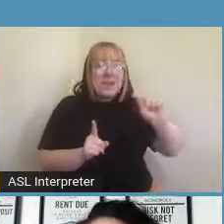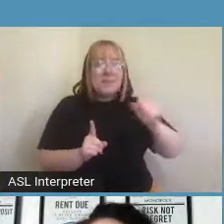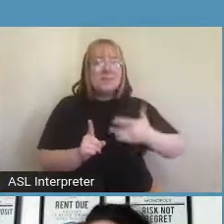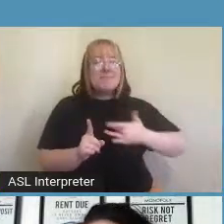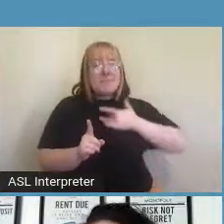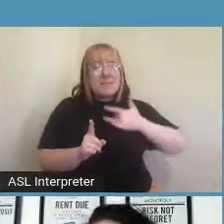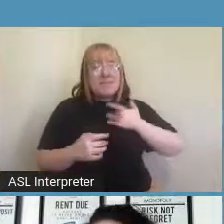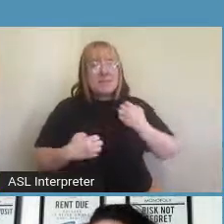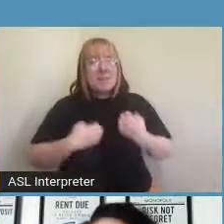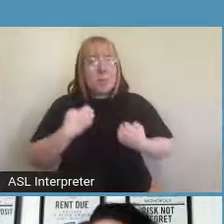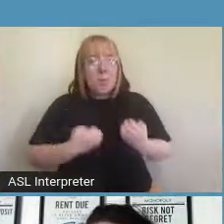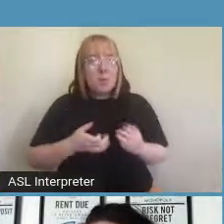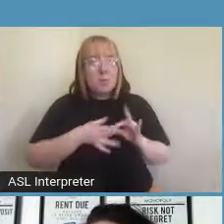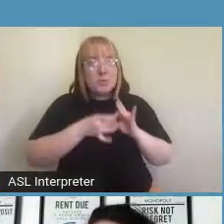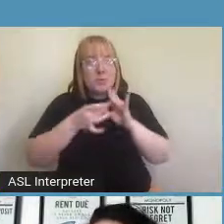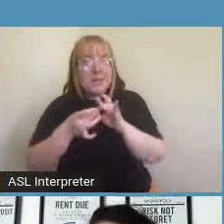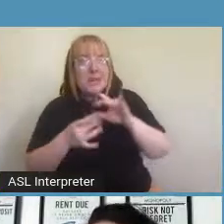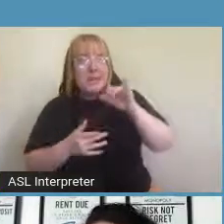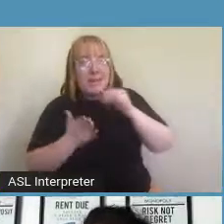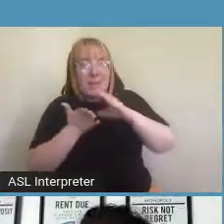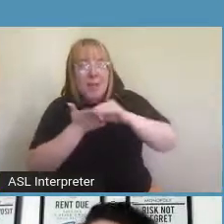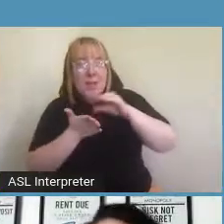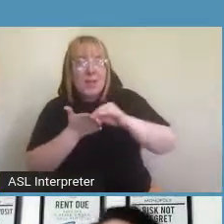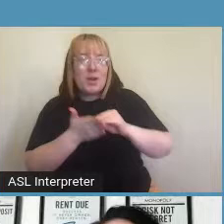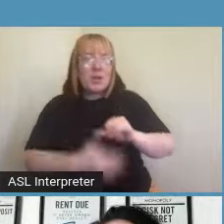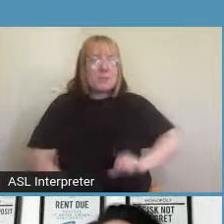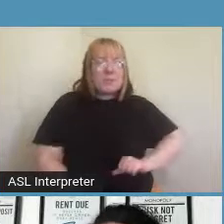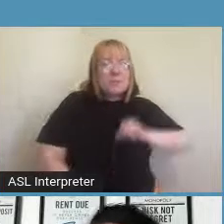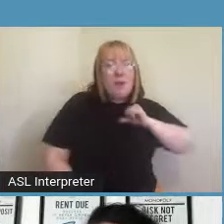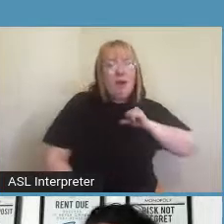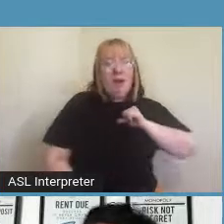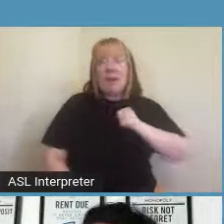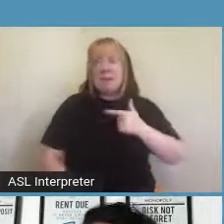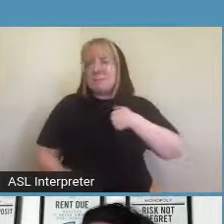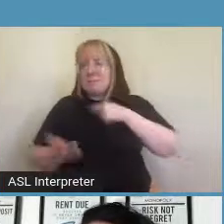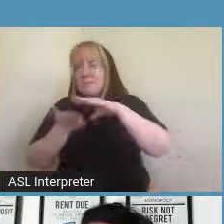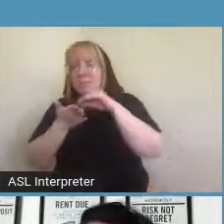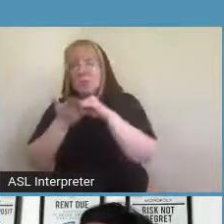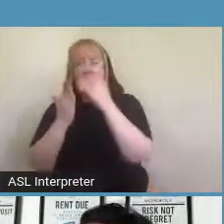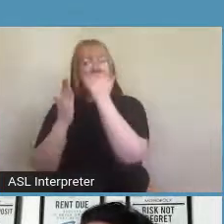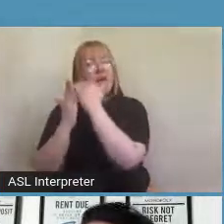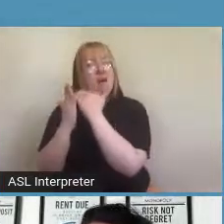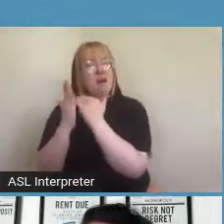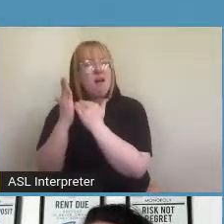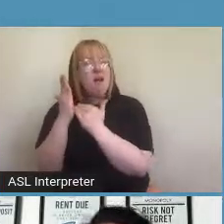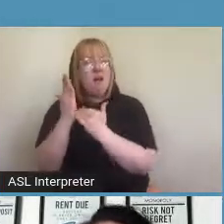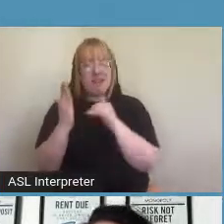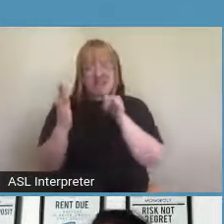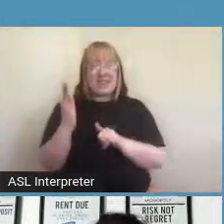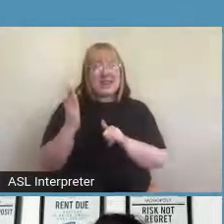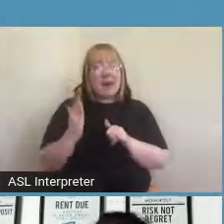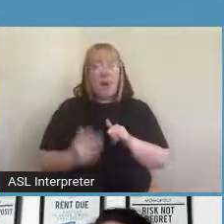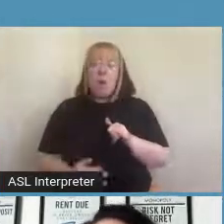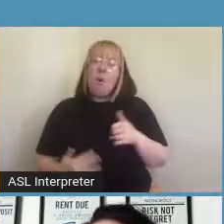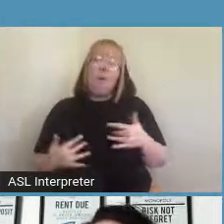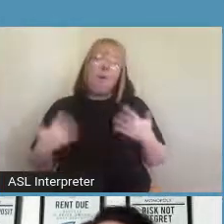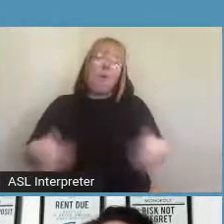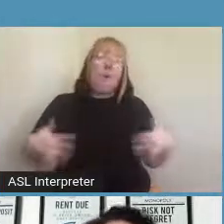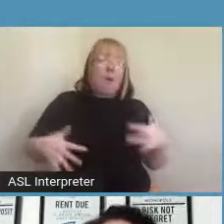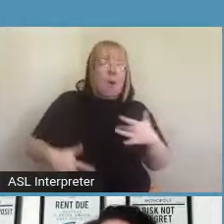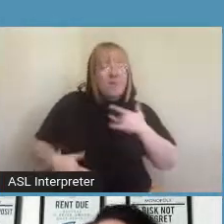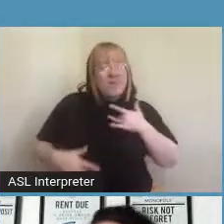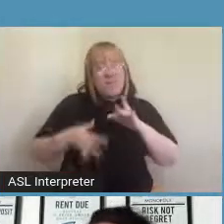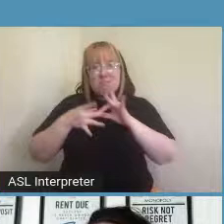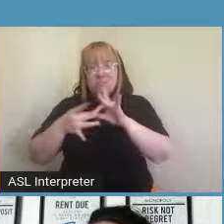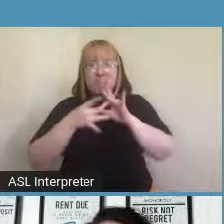the feeling and the pride and the learnings of the National Cowboy Museum through Tim. And it didn't even take a ton of